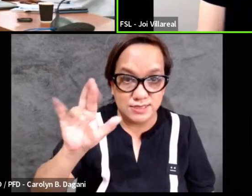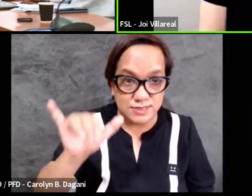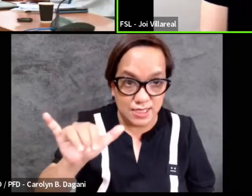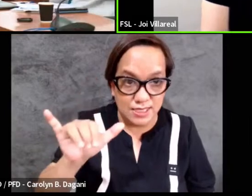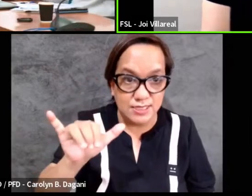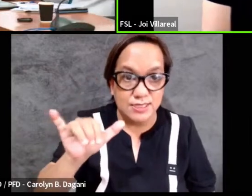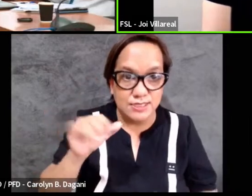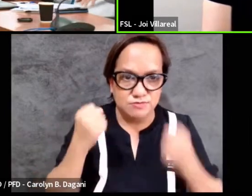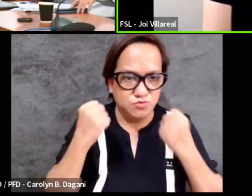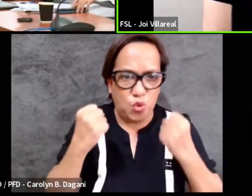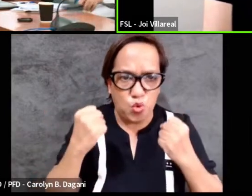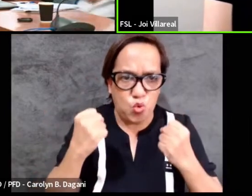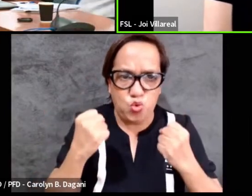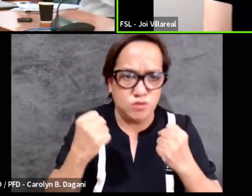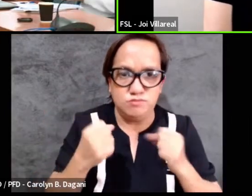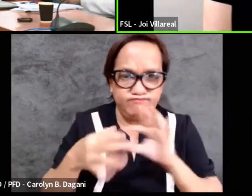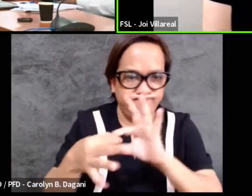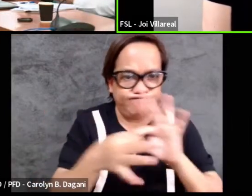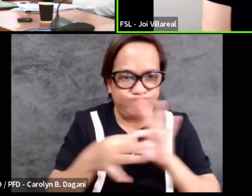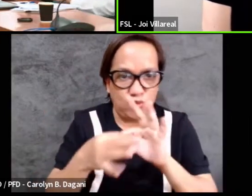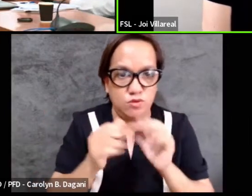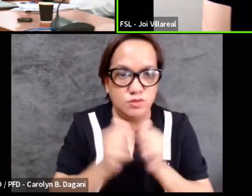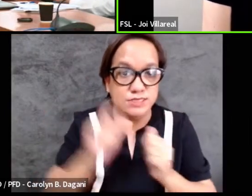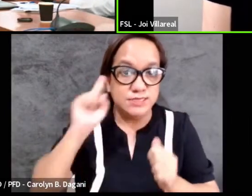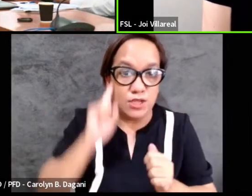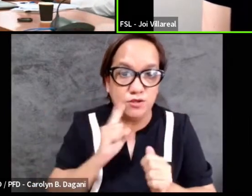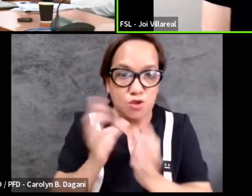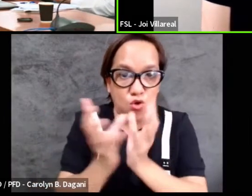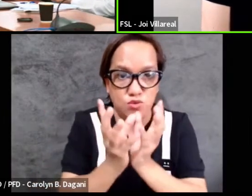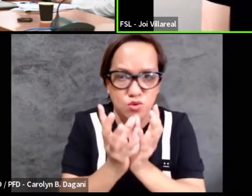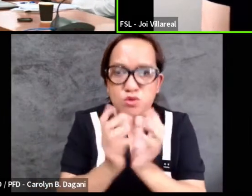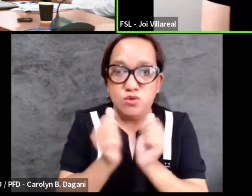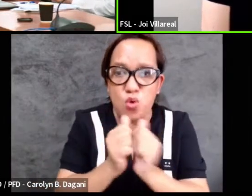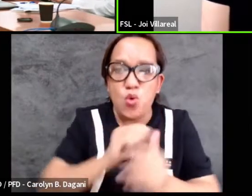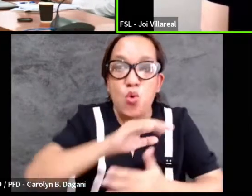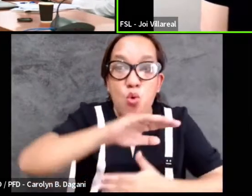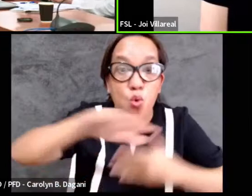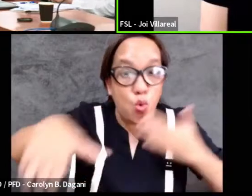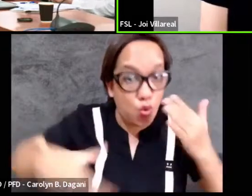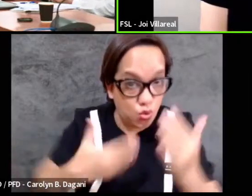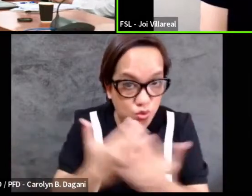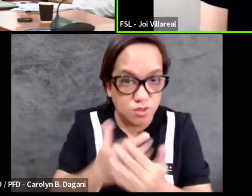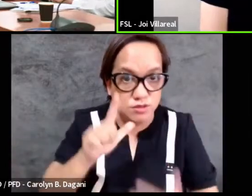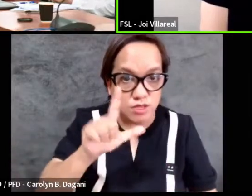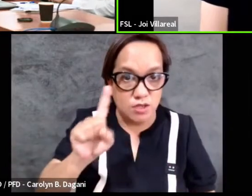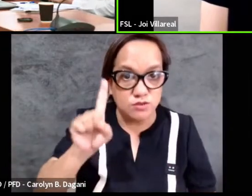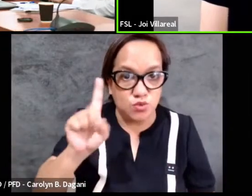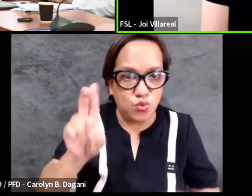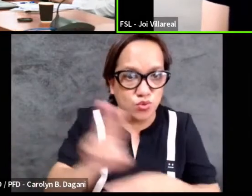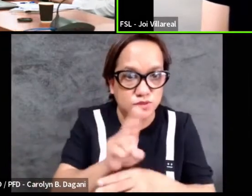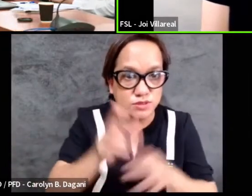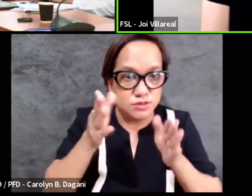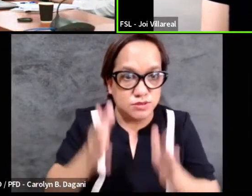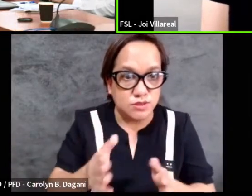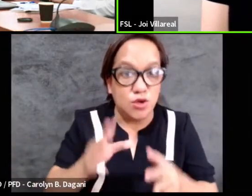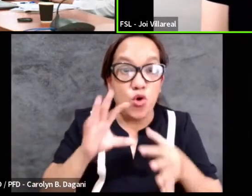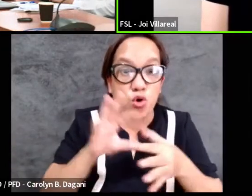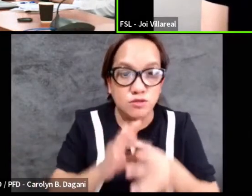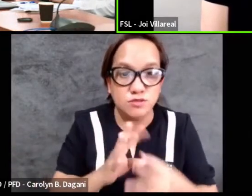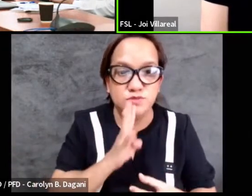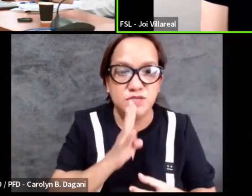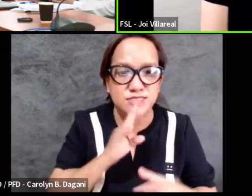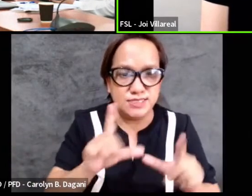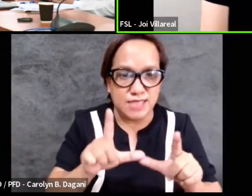So in solidarity of the deaf community with all the L1 users or the spoken language users,